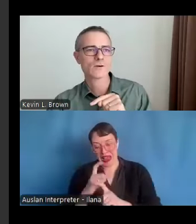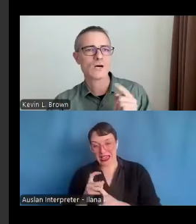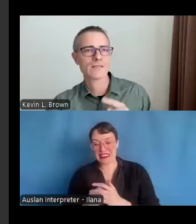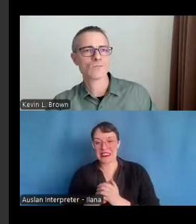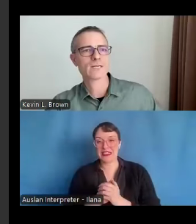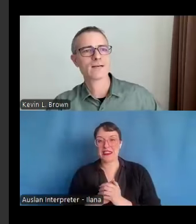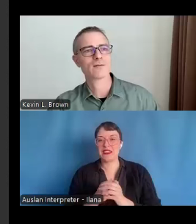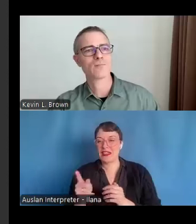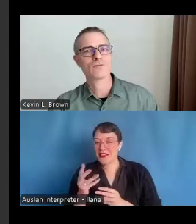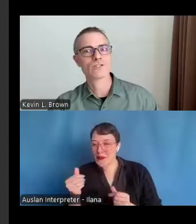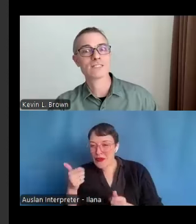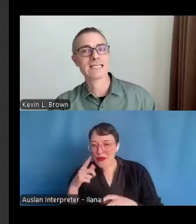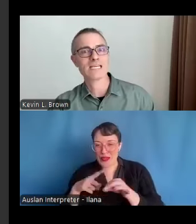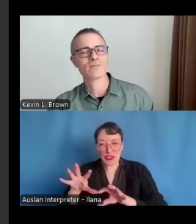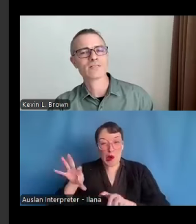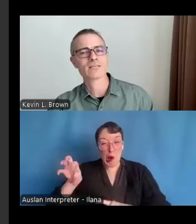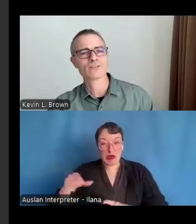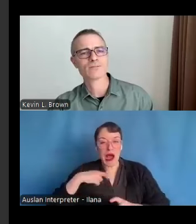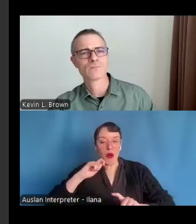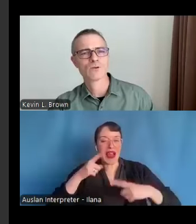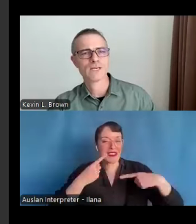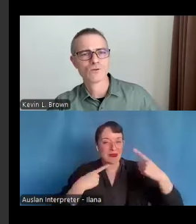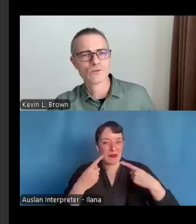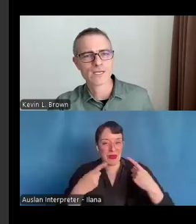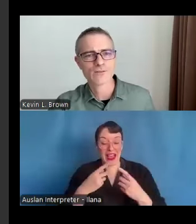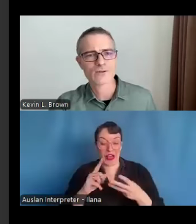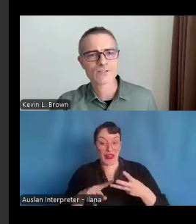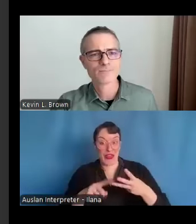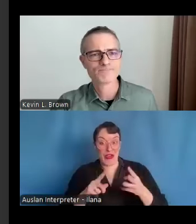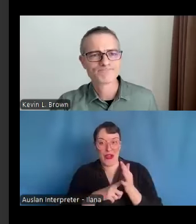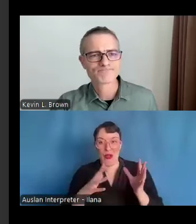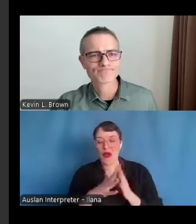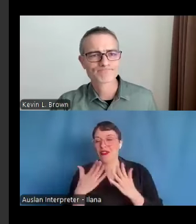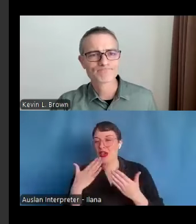third law, and then we'll take a couple of questions at the end of this section. So thank you, Lucy and others.